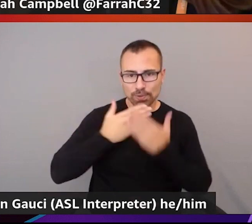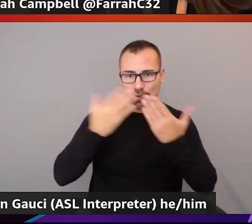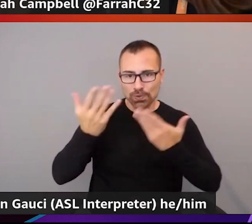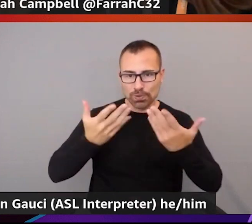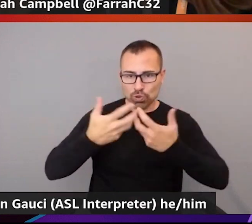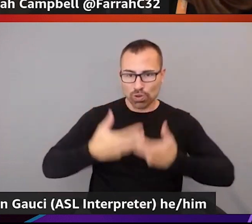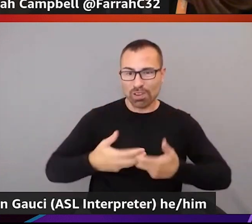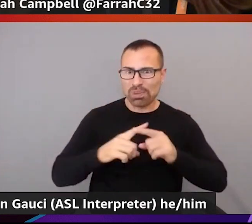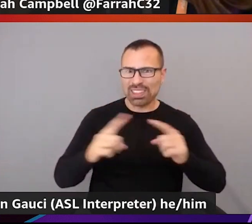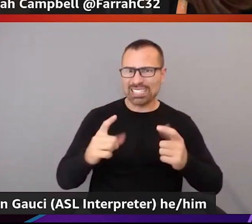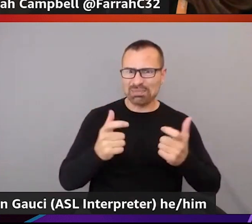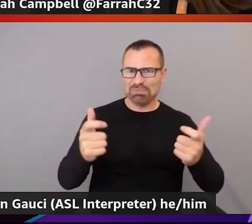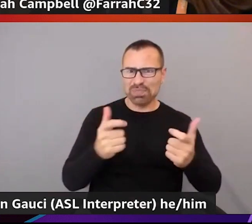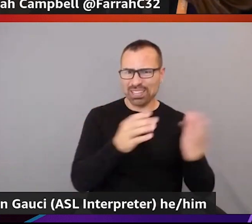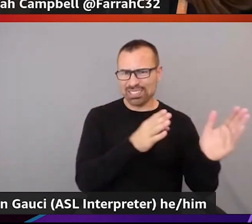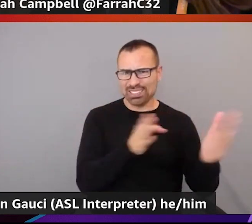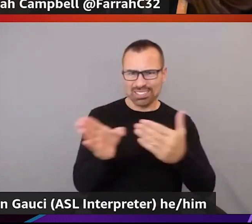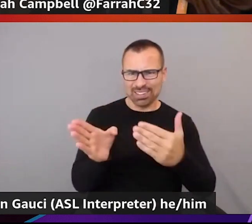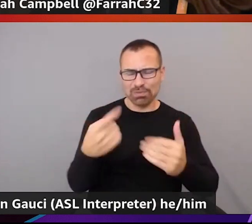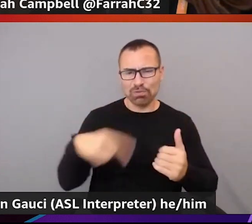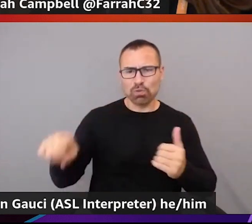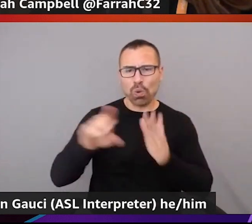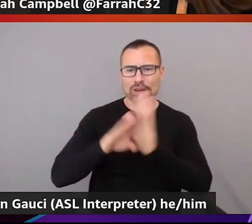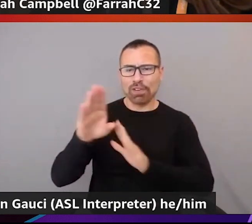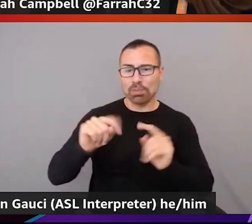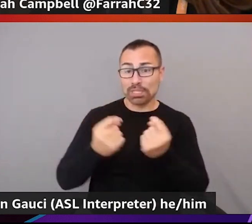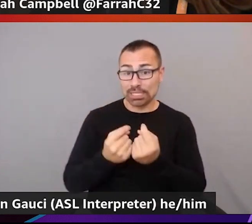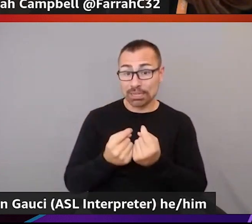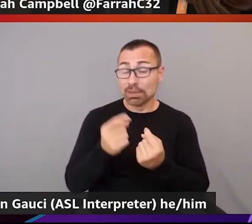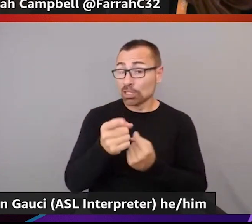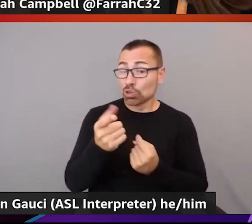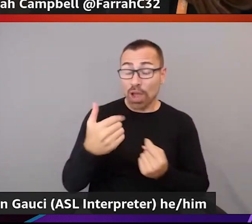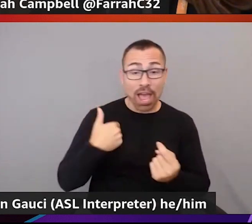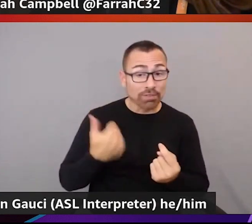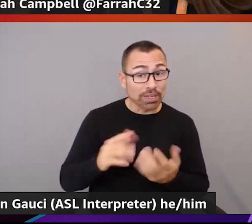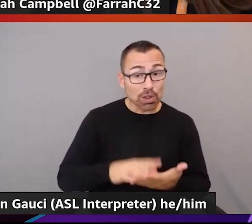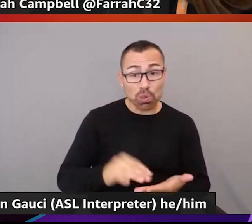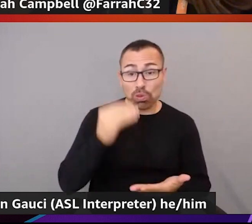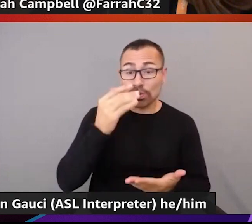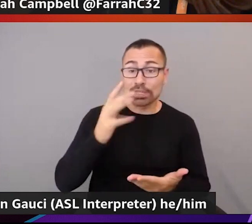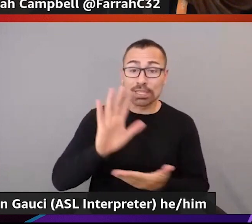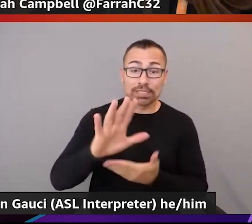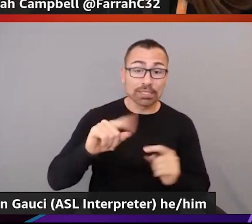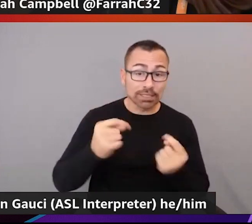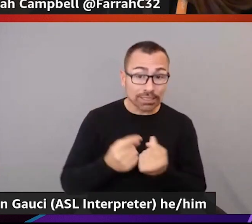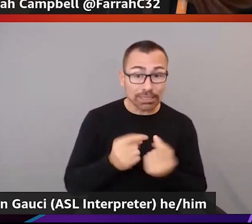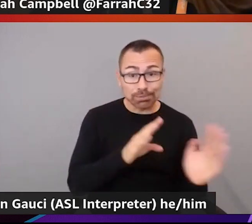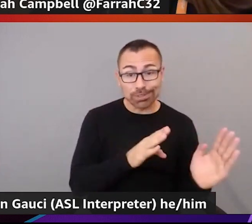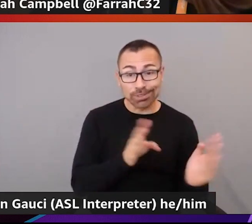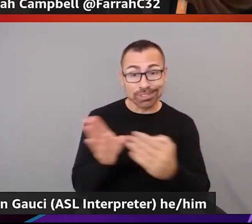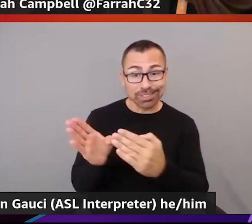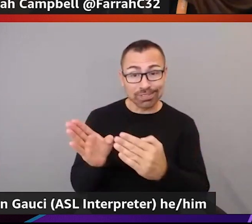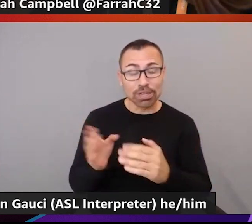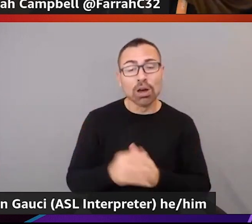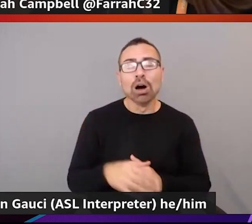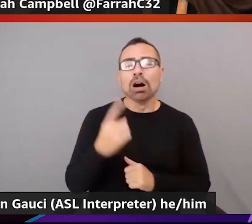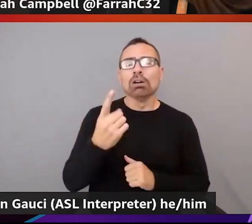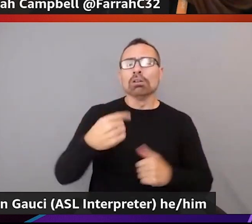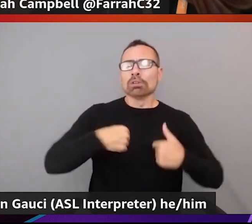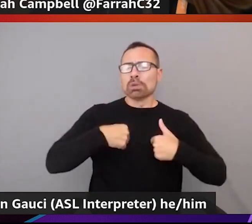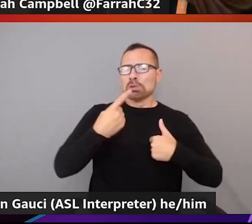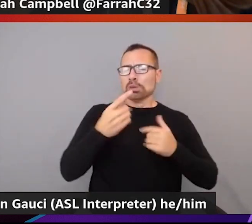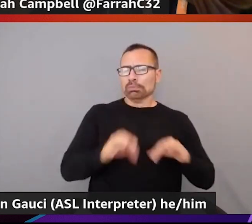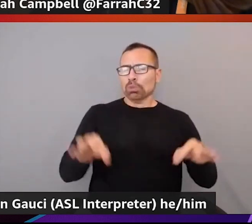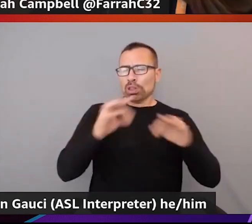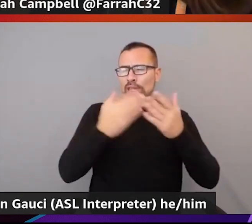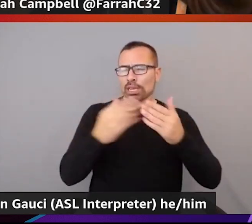have any learnings as a dev team as you started moving towards this? For me, one of the key factors of